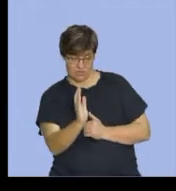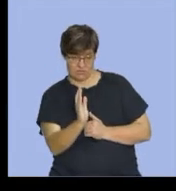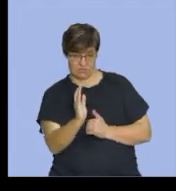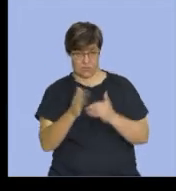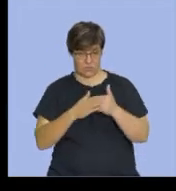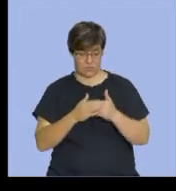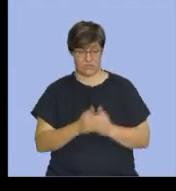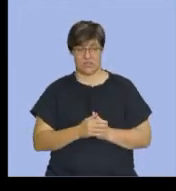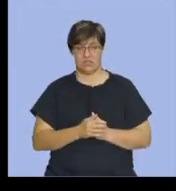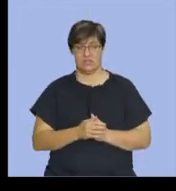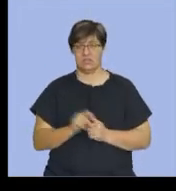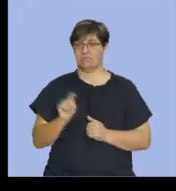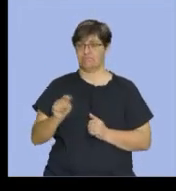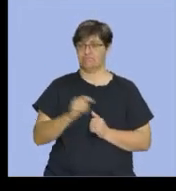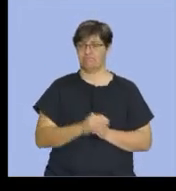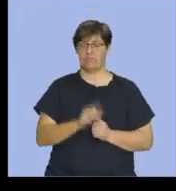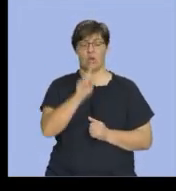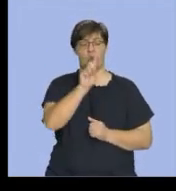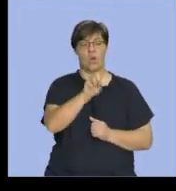Close the bracket.